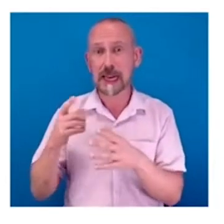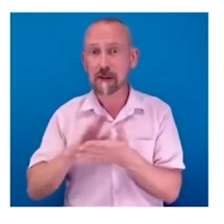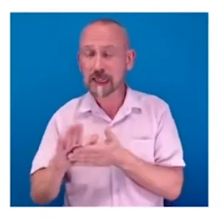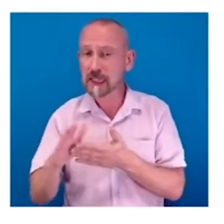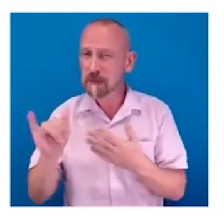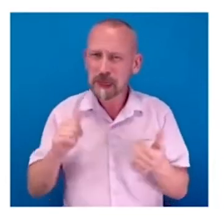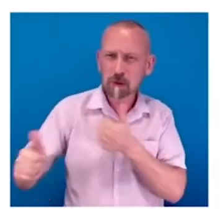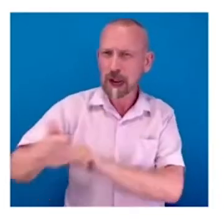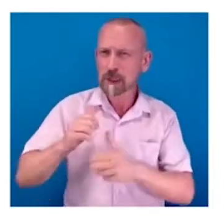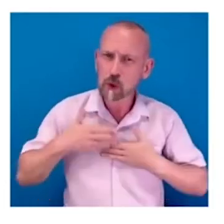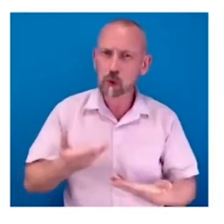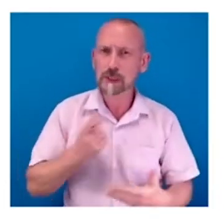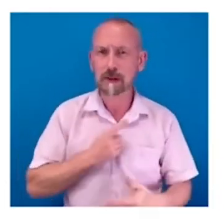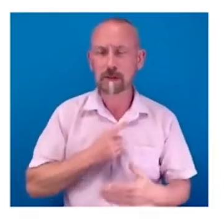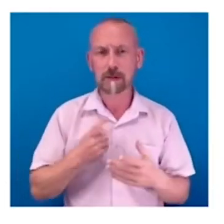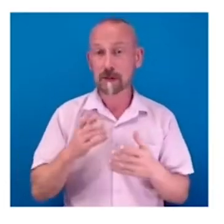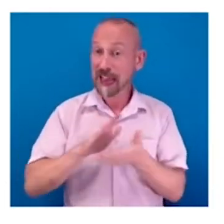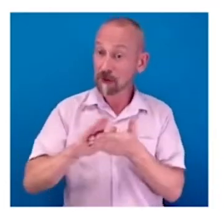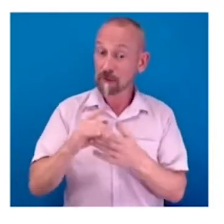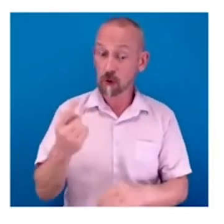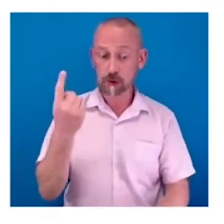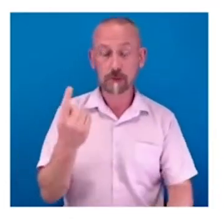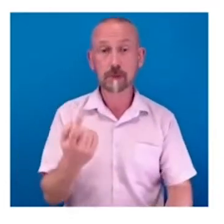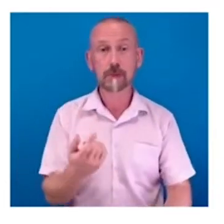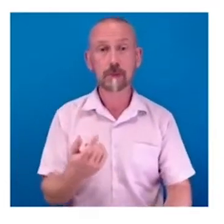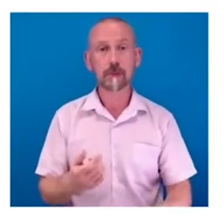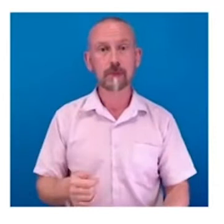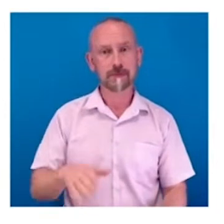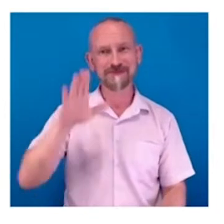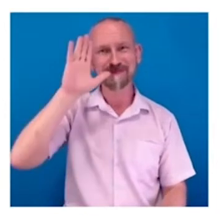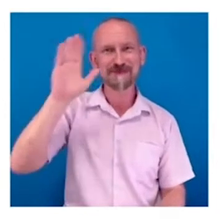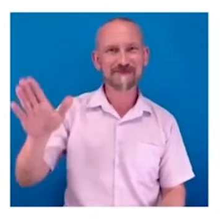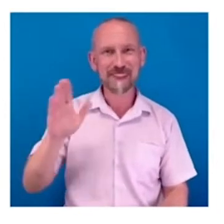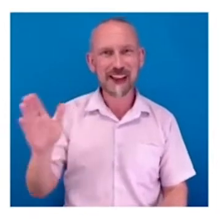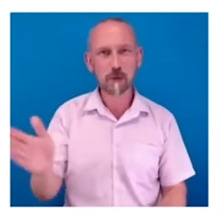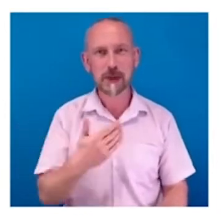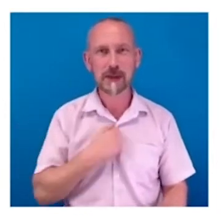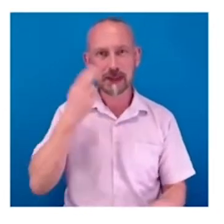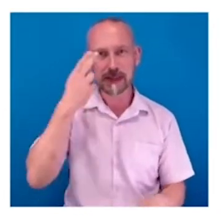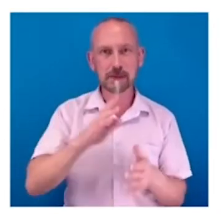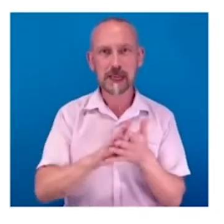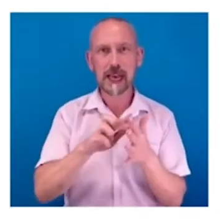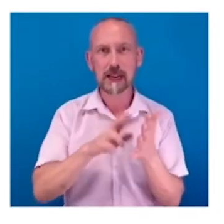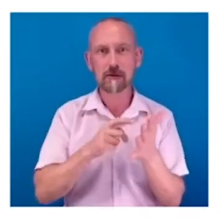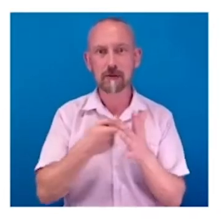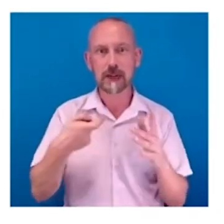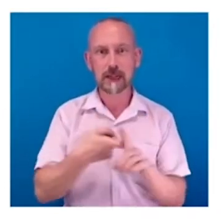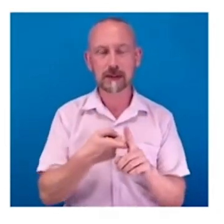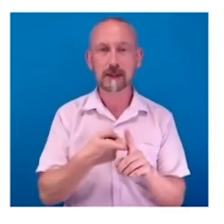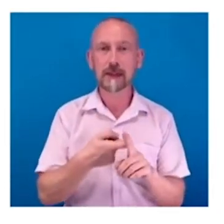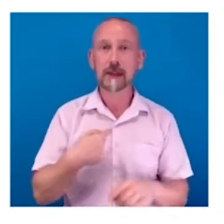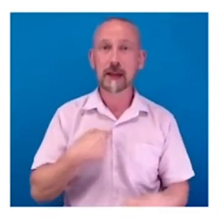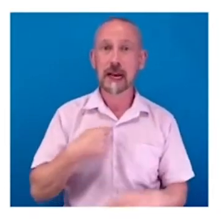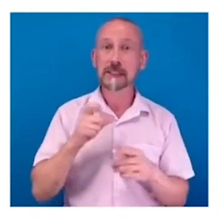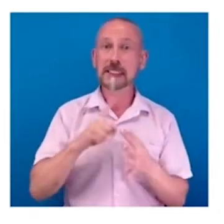we are? Let's start with Henrik, if that's all right. Sure. Hi everyone. My name is Henrik Eskilsson, and I am the